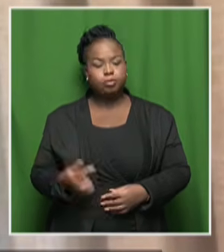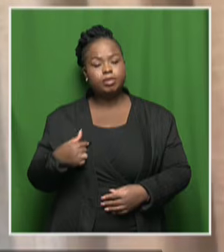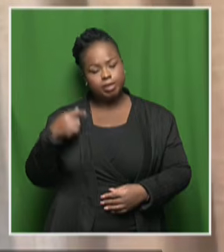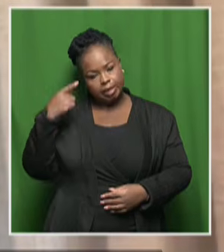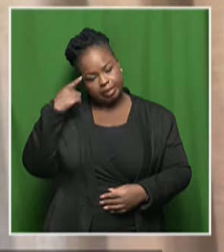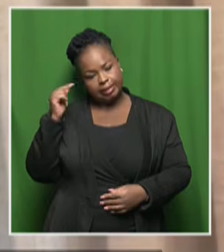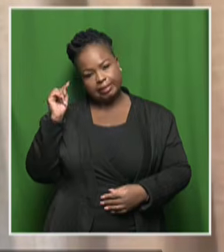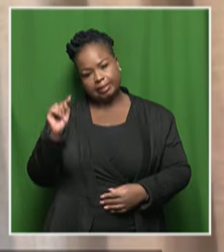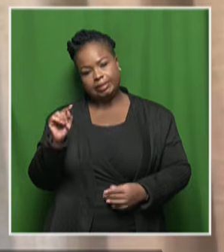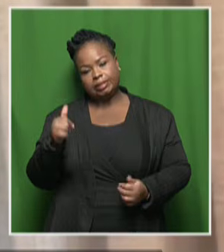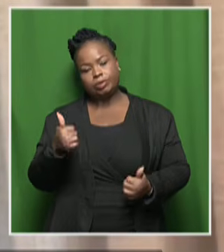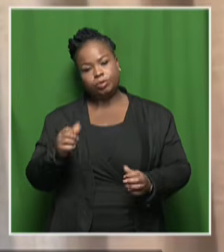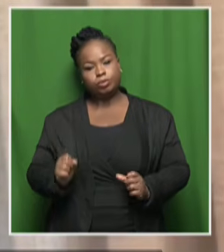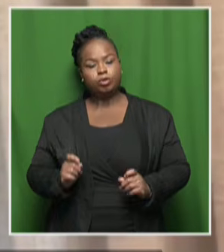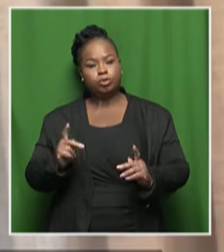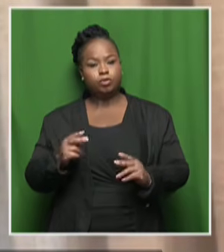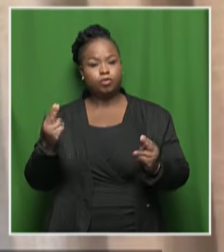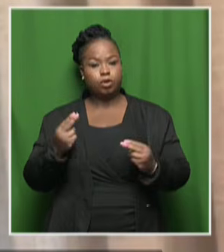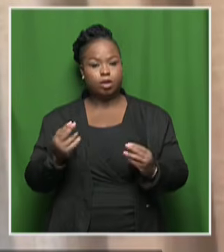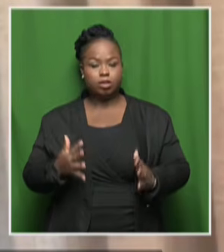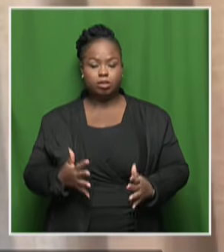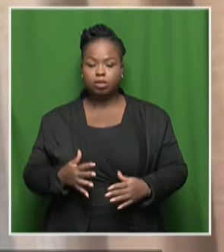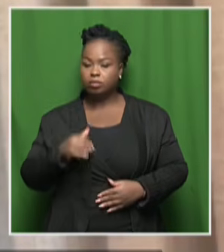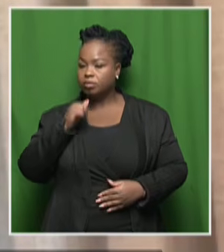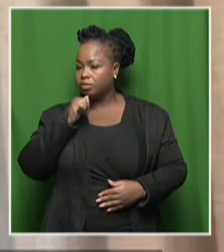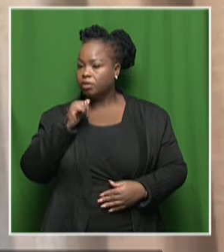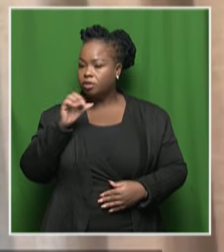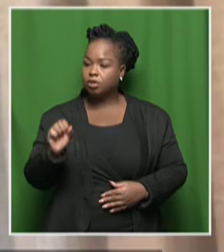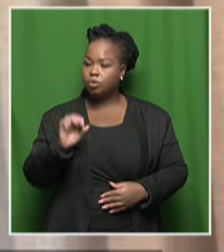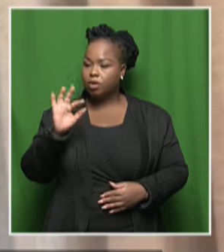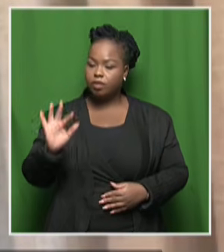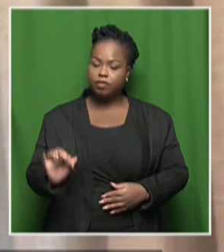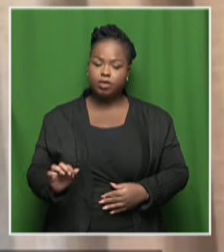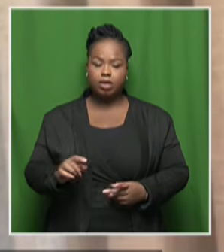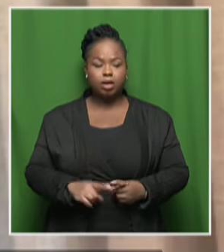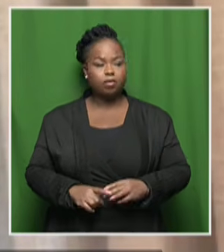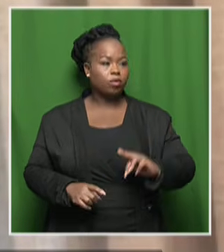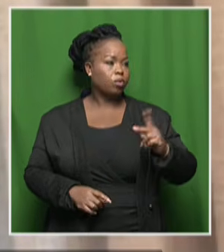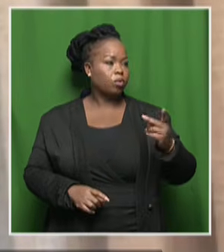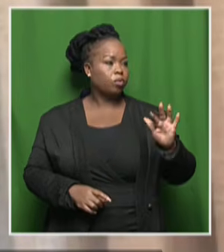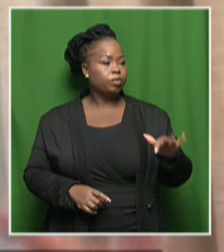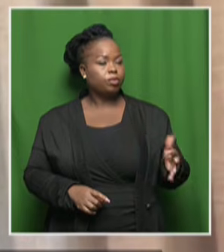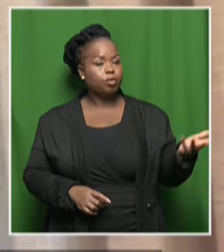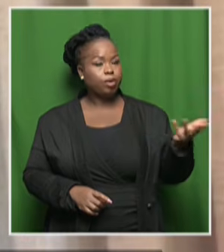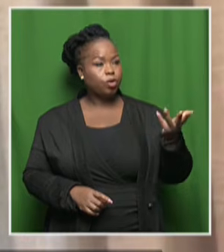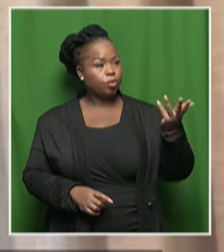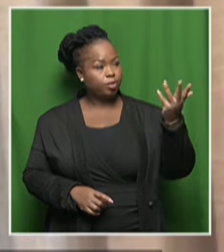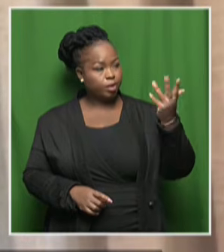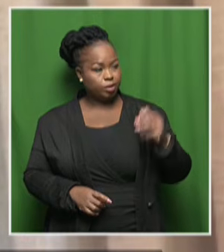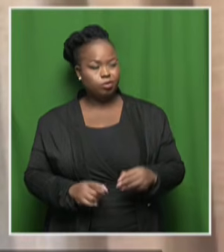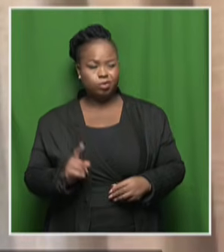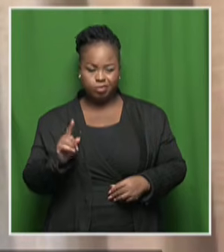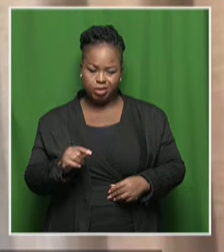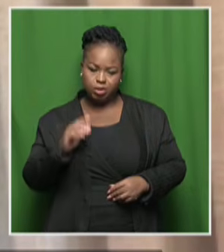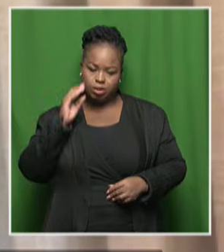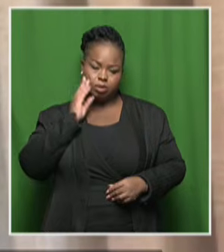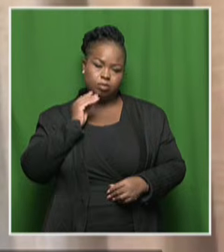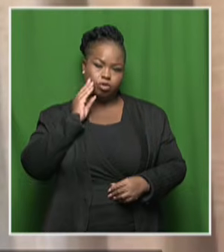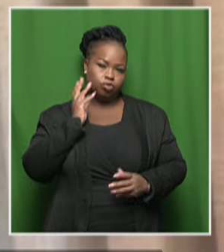think that's a unique opportunity for artists, whether they are from South Africa or from elsewhere, to really have this